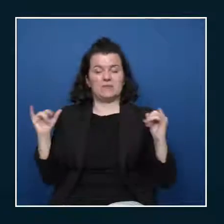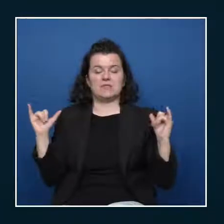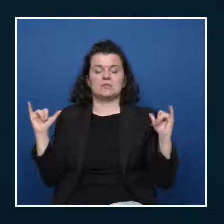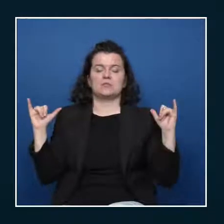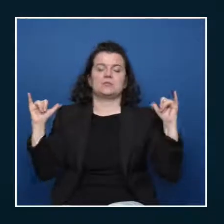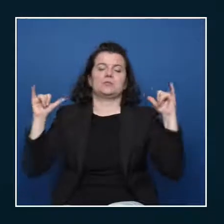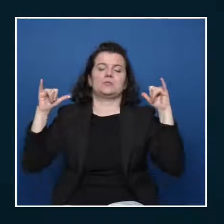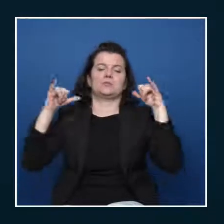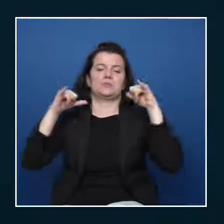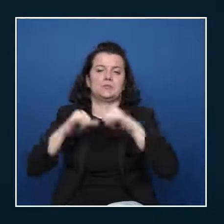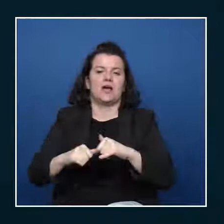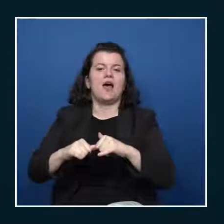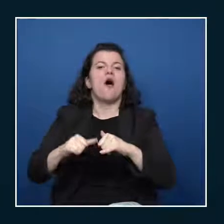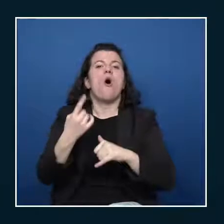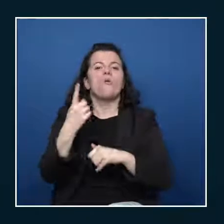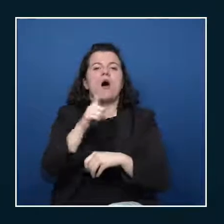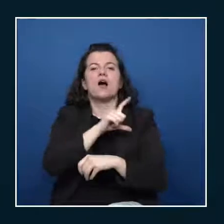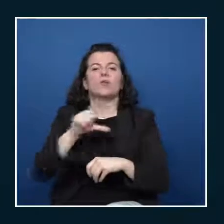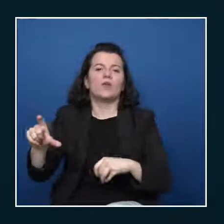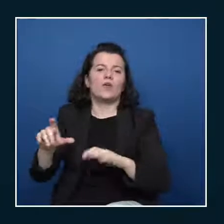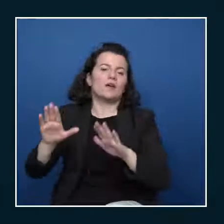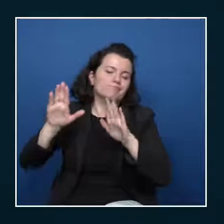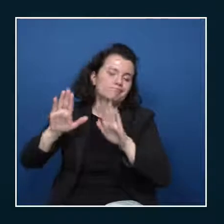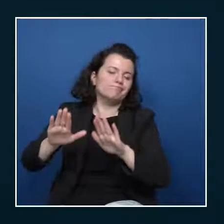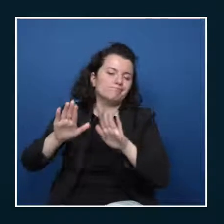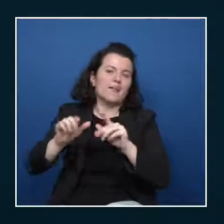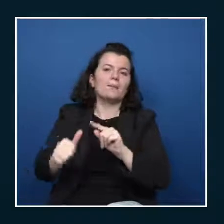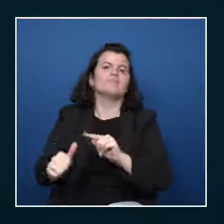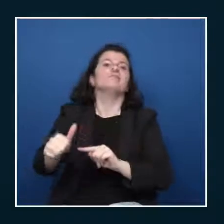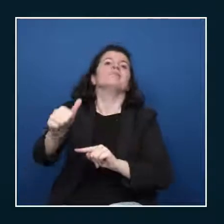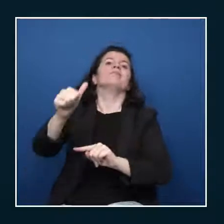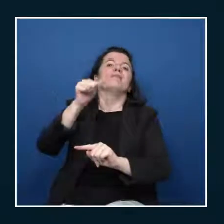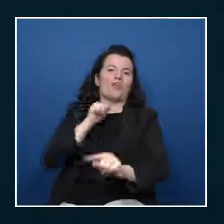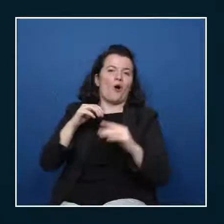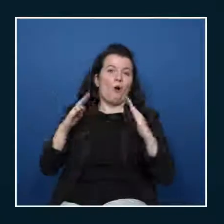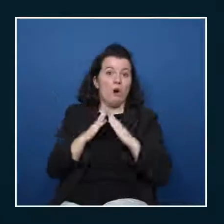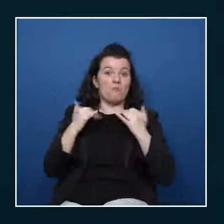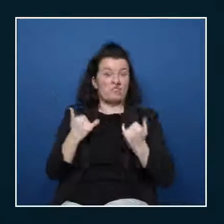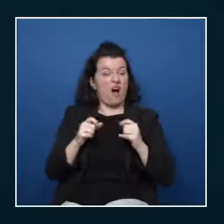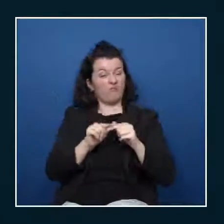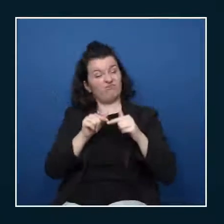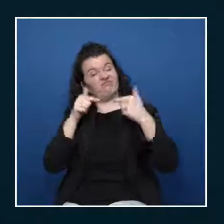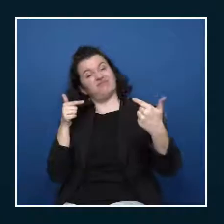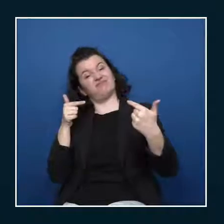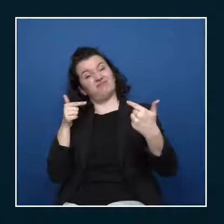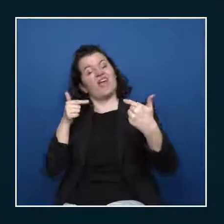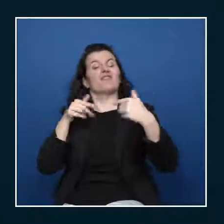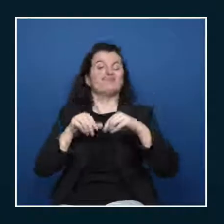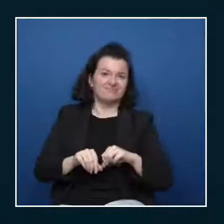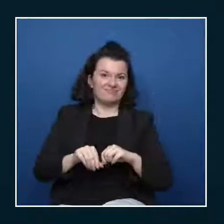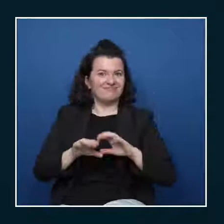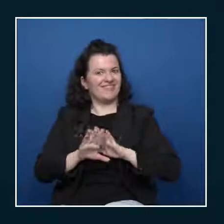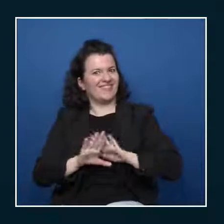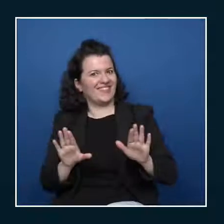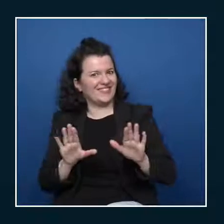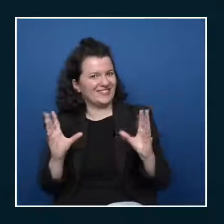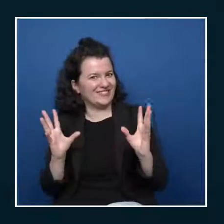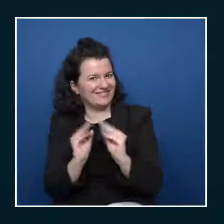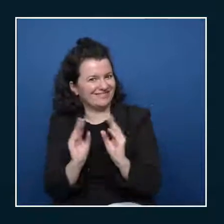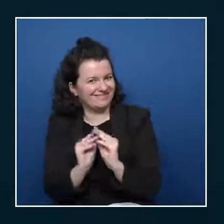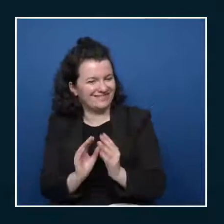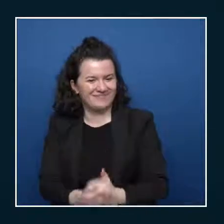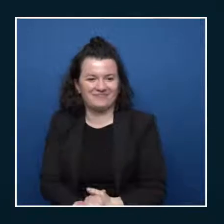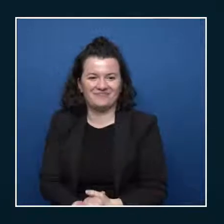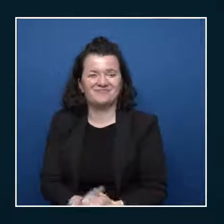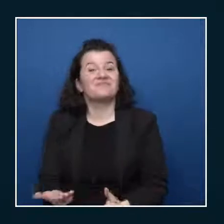So, Lars, good morning. It is very It is